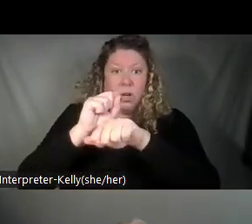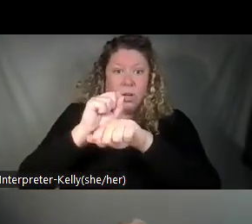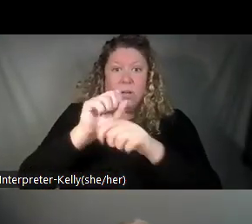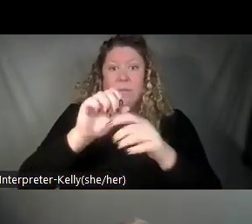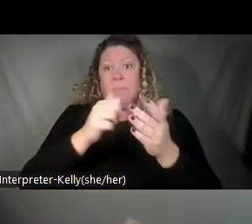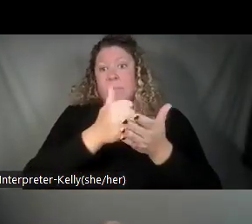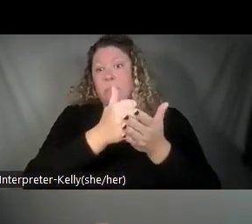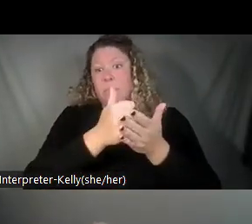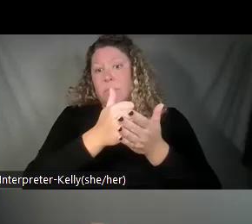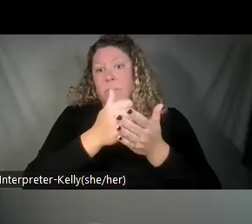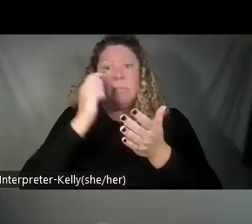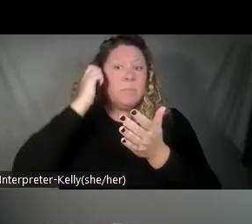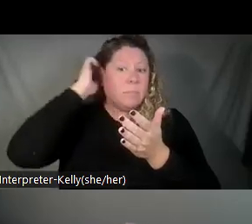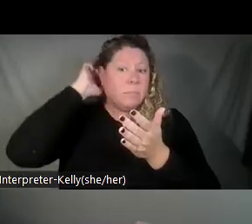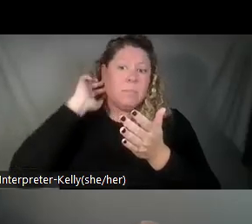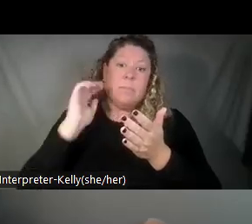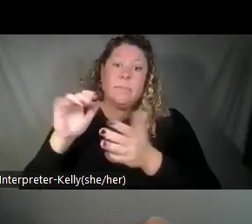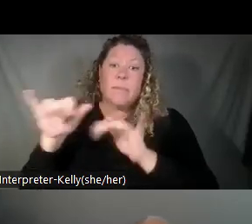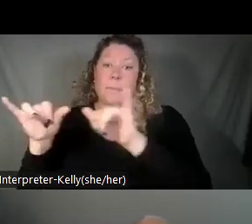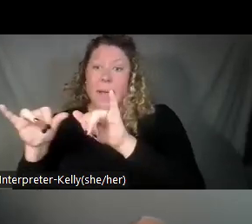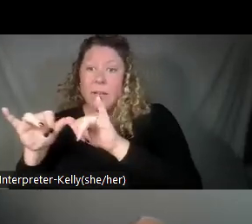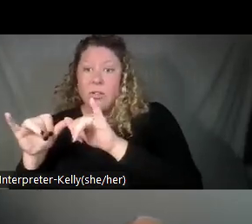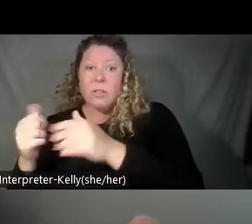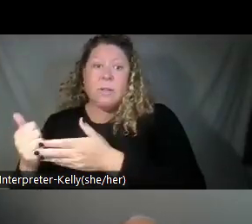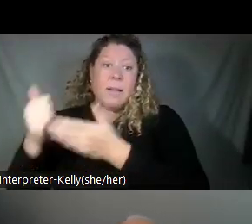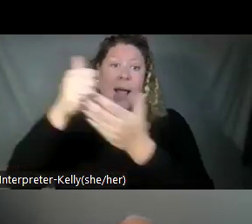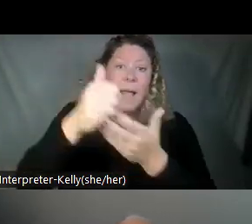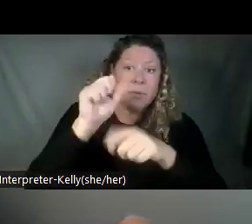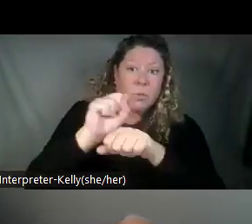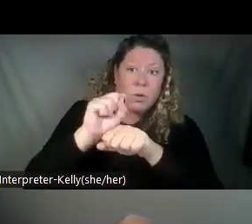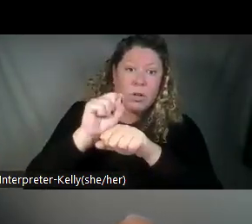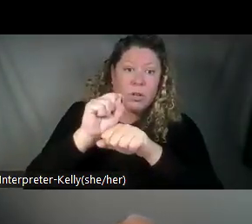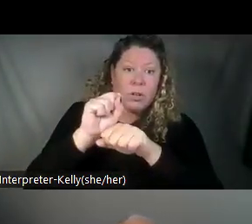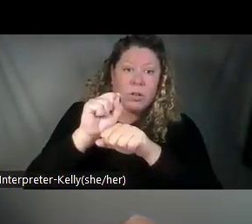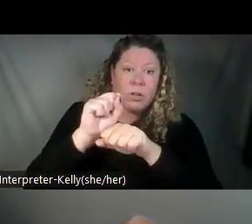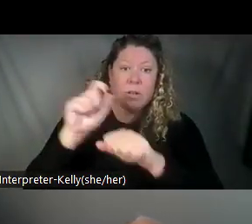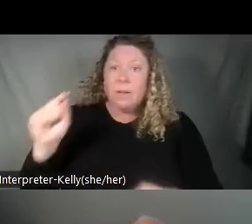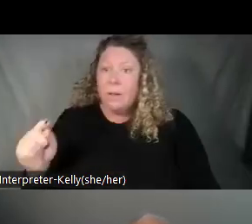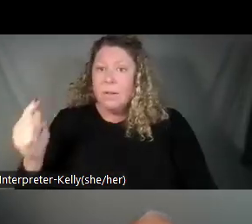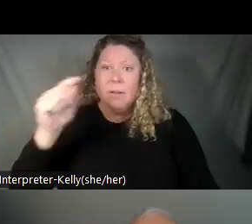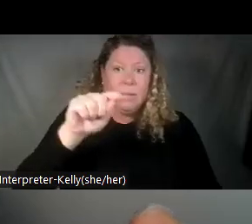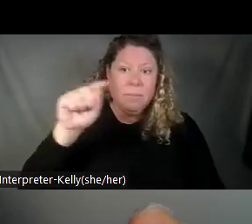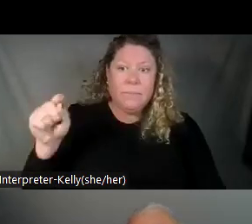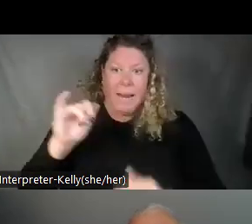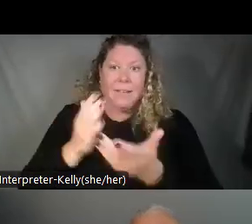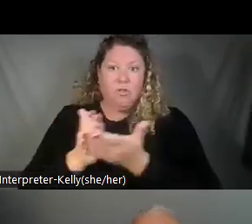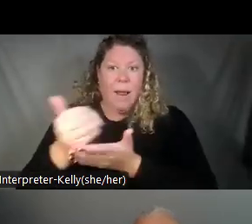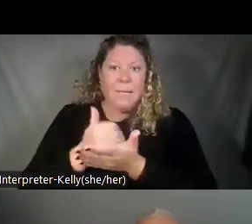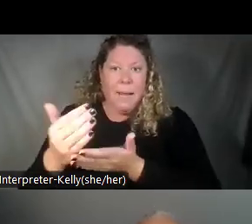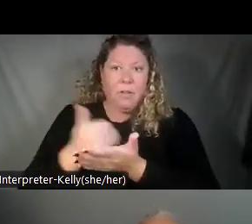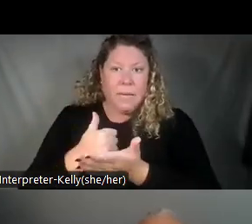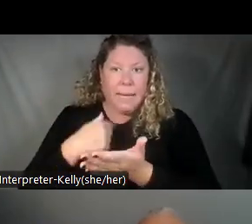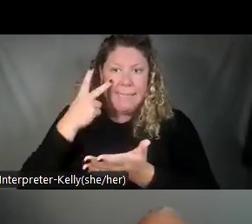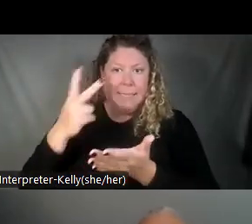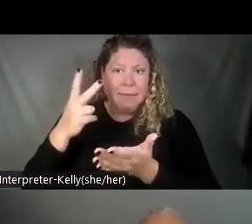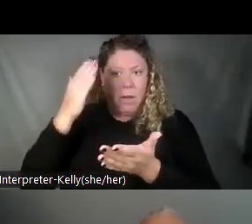the Agile metrics helps the Agile work. You can see where you're at any one time. The communication is